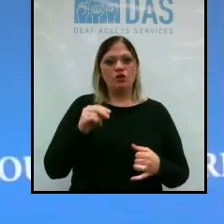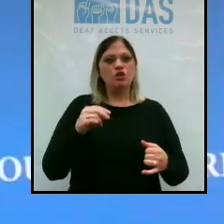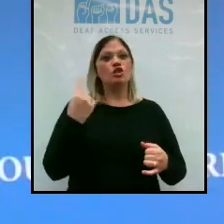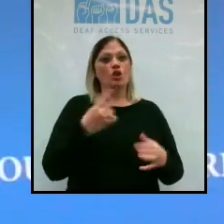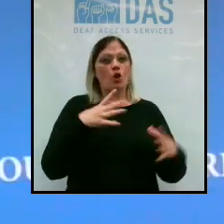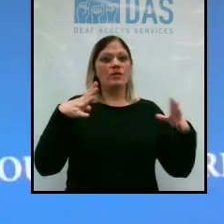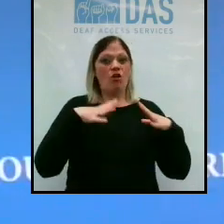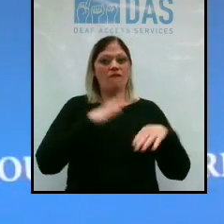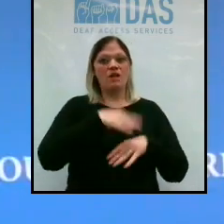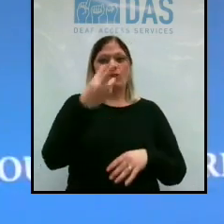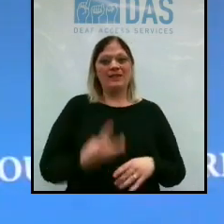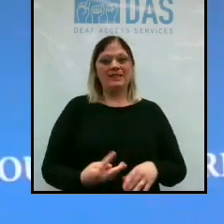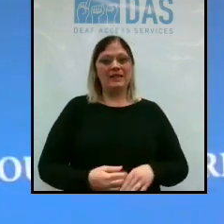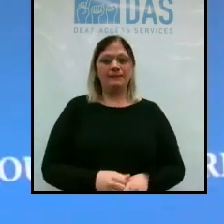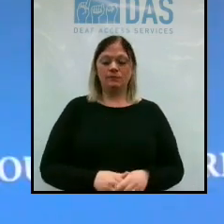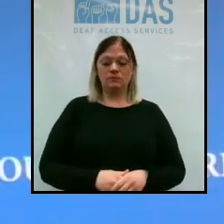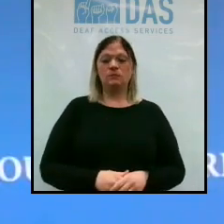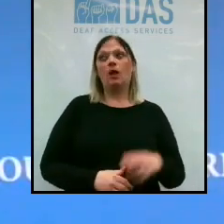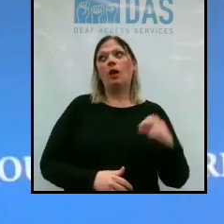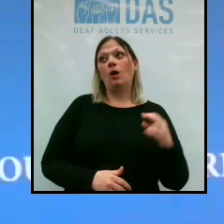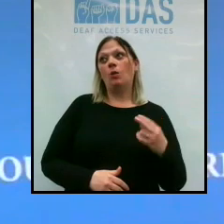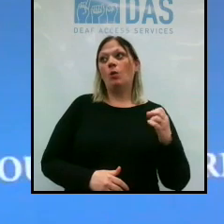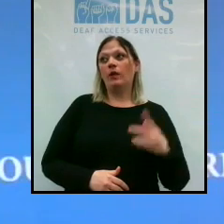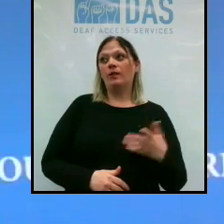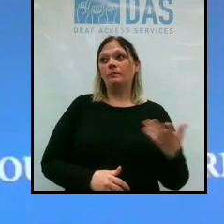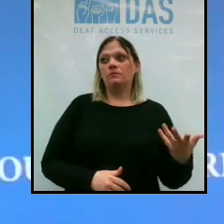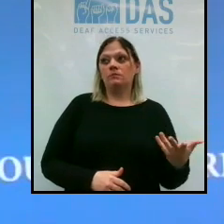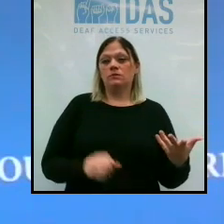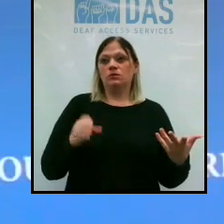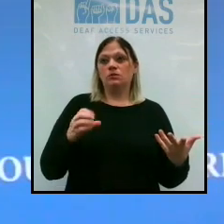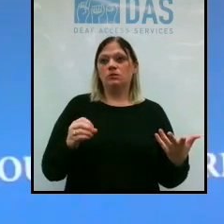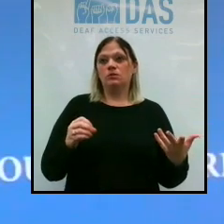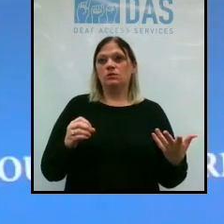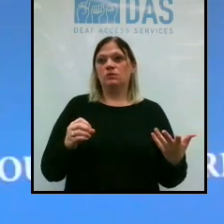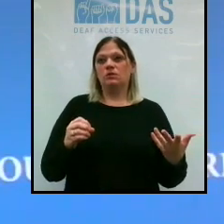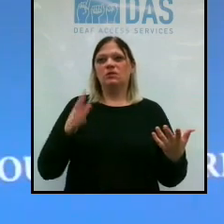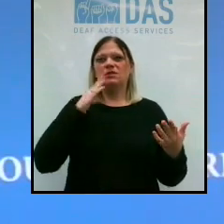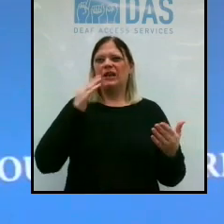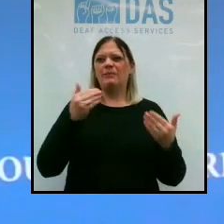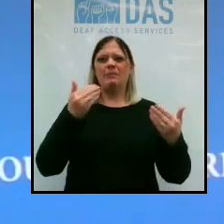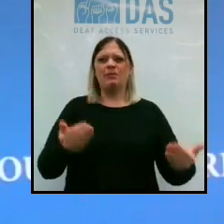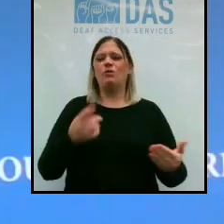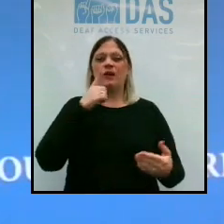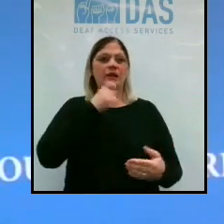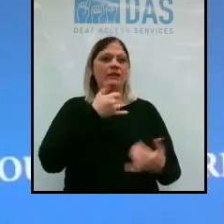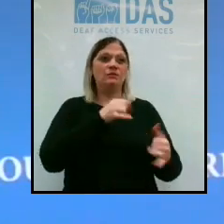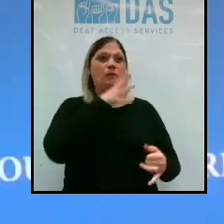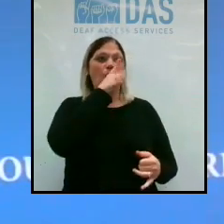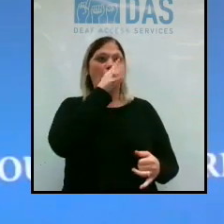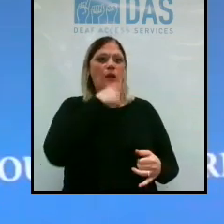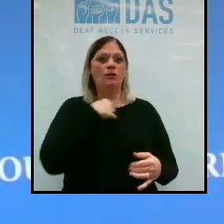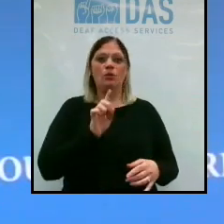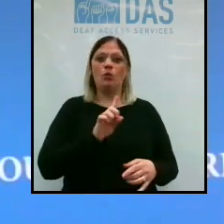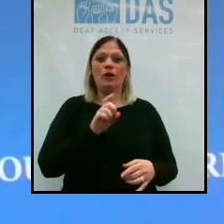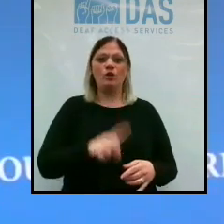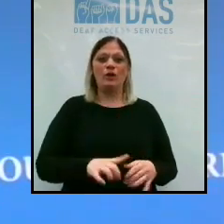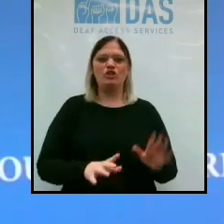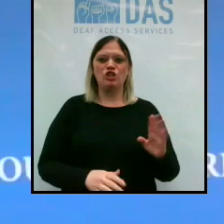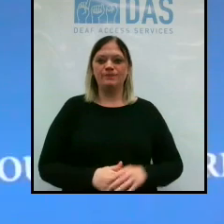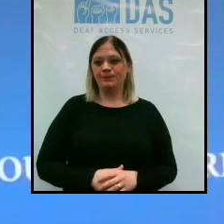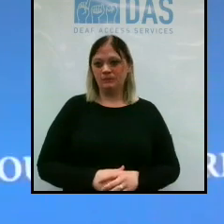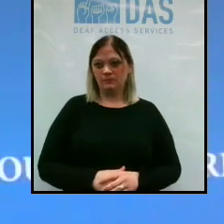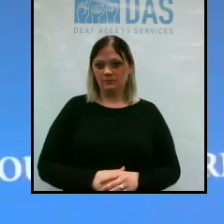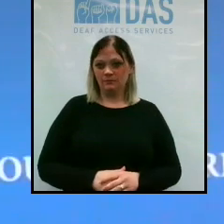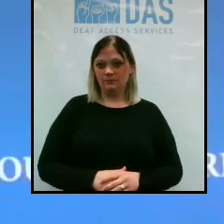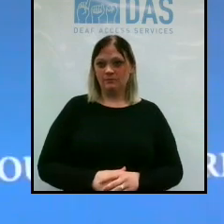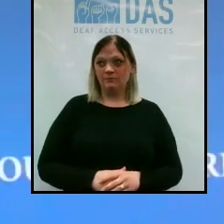on Wednesdays. Oh, okay. All right. So Next, we're going to move on now. We'll move on. You only get one question at this round.